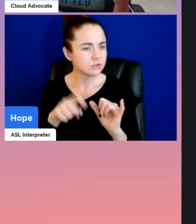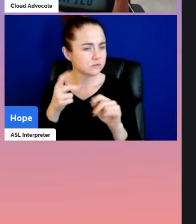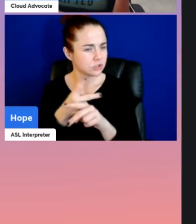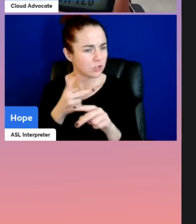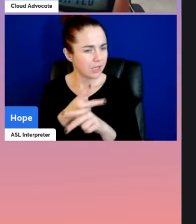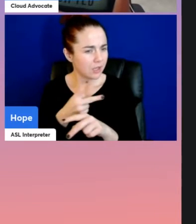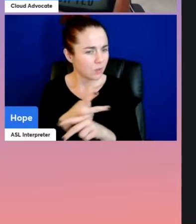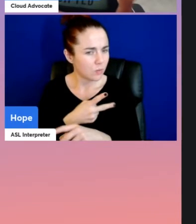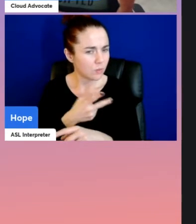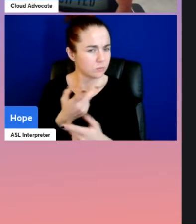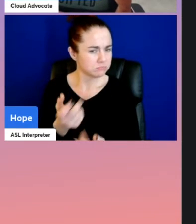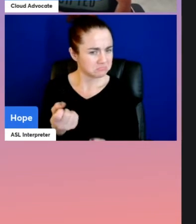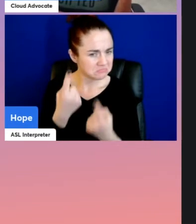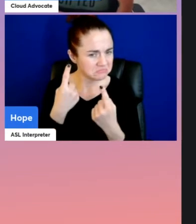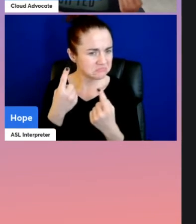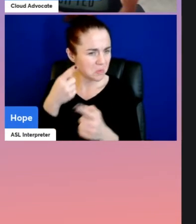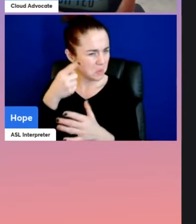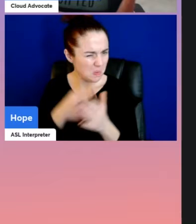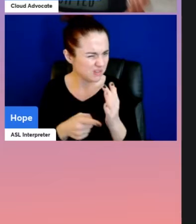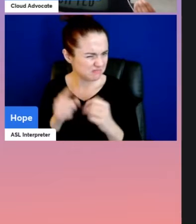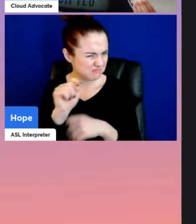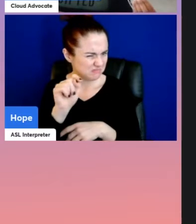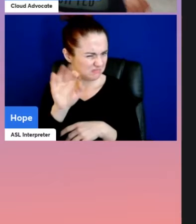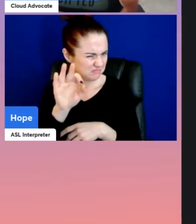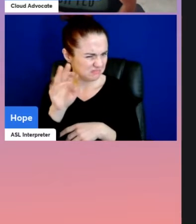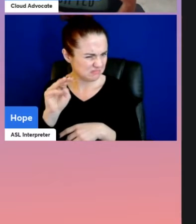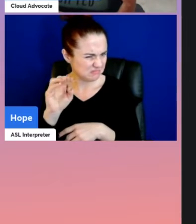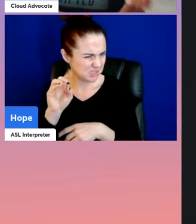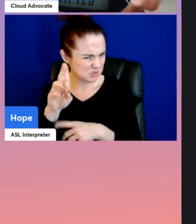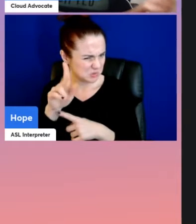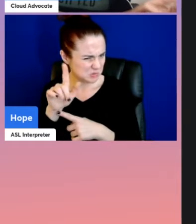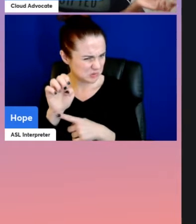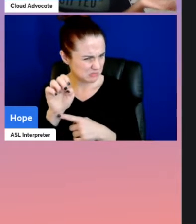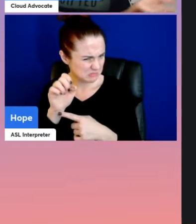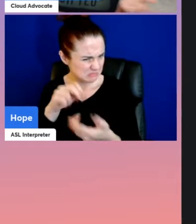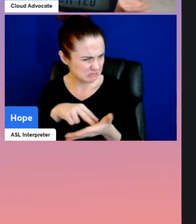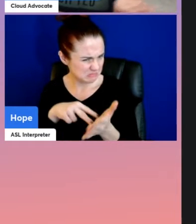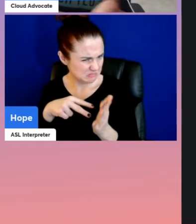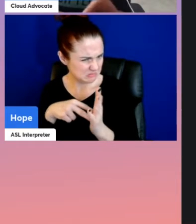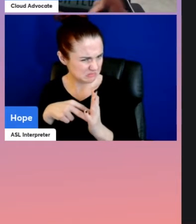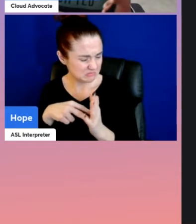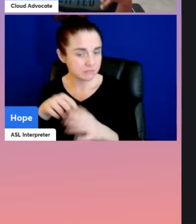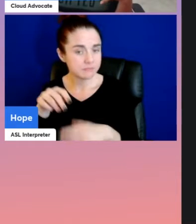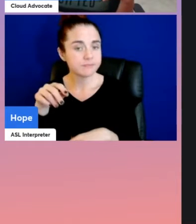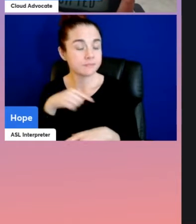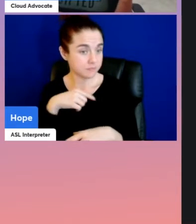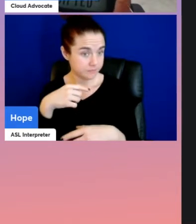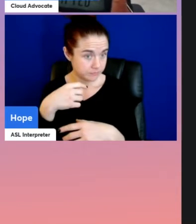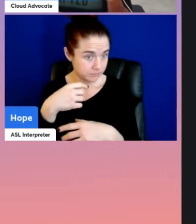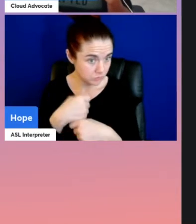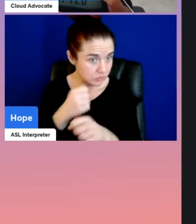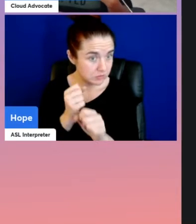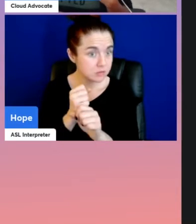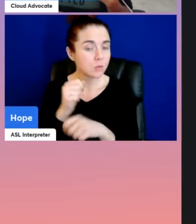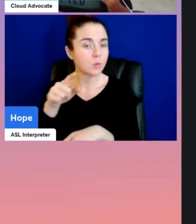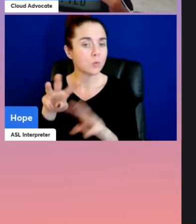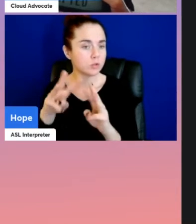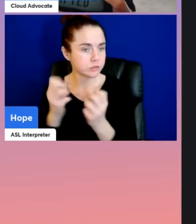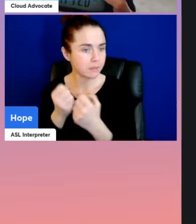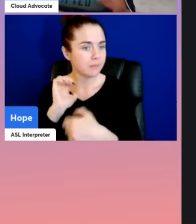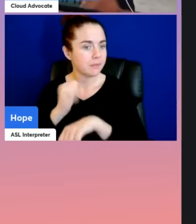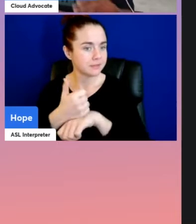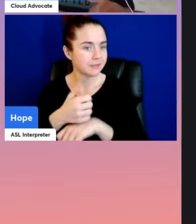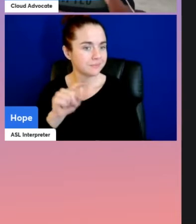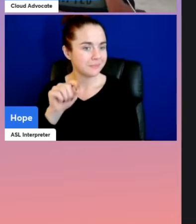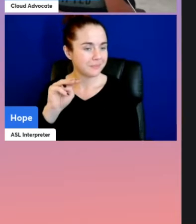head around what a Terraform module is. So I created a workshop, which is actually based off of Mike